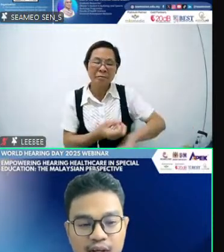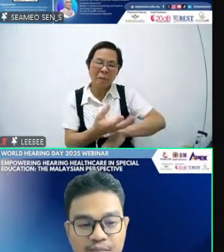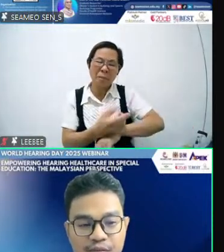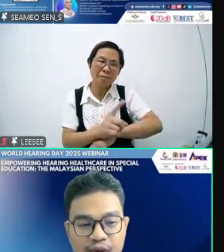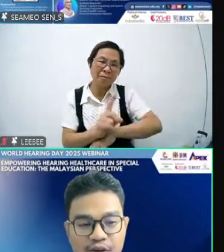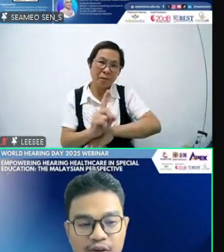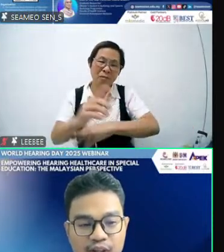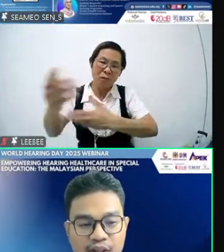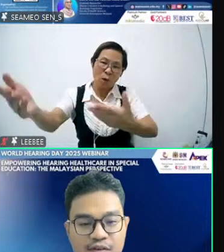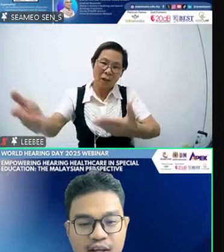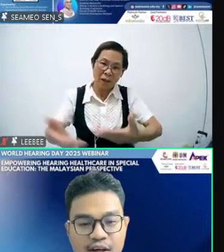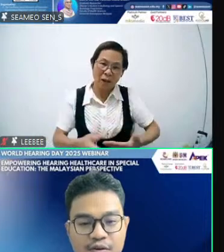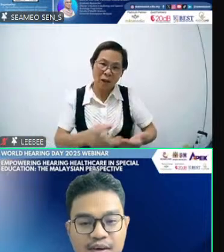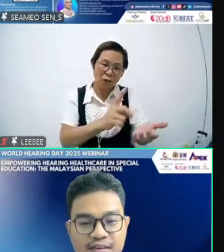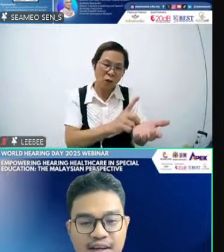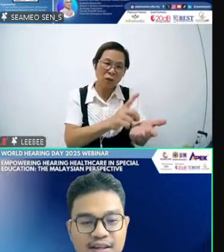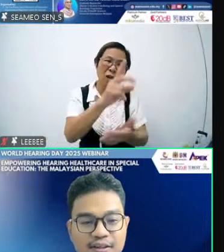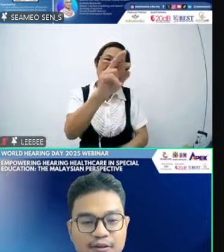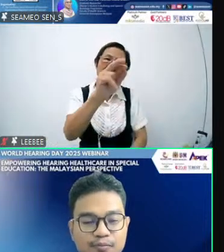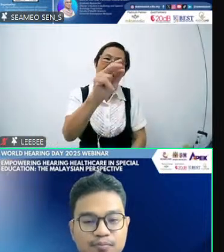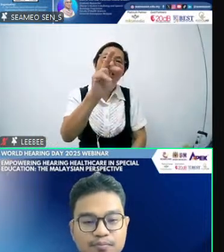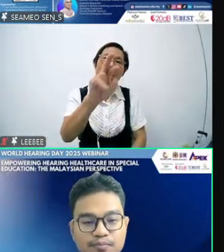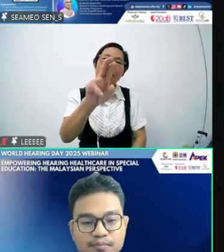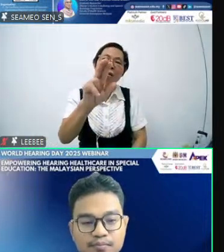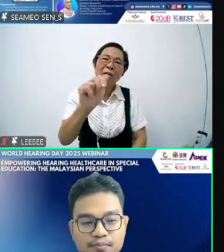please welcome Dr. Rafidah Mazlan.